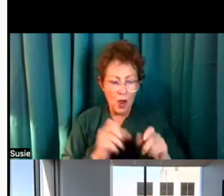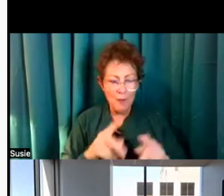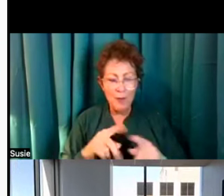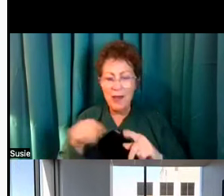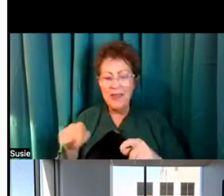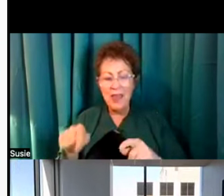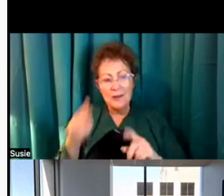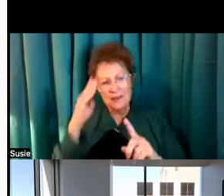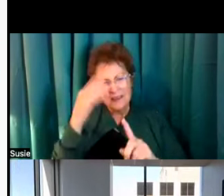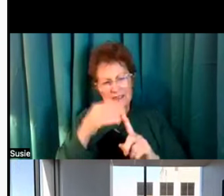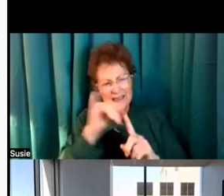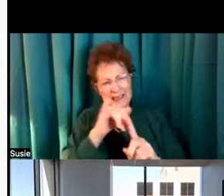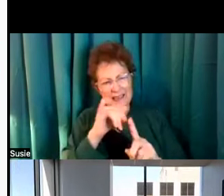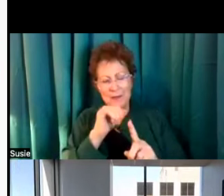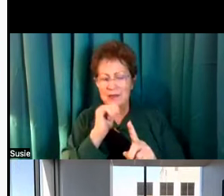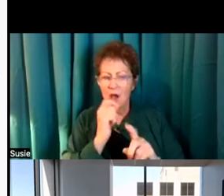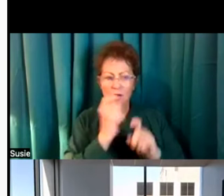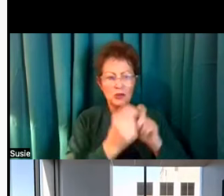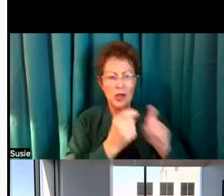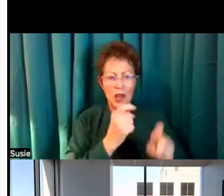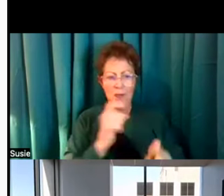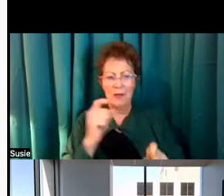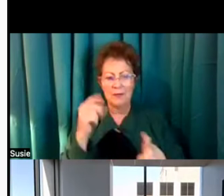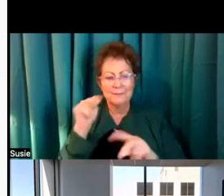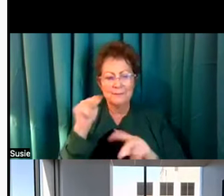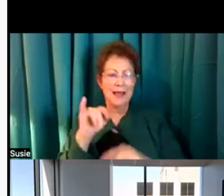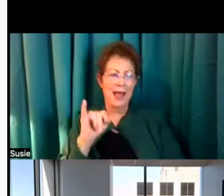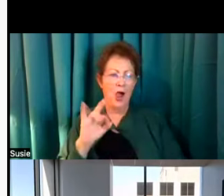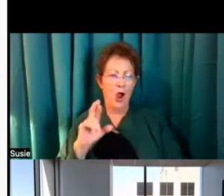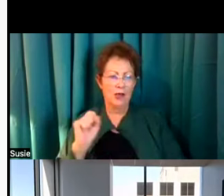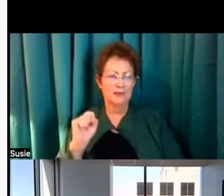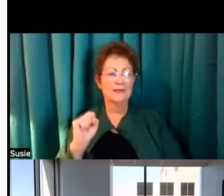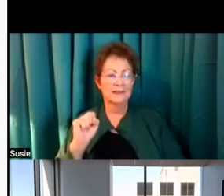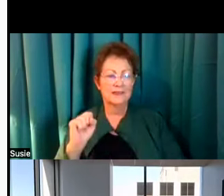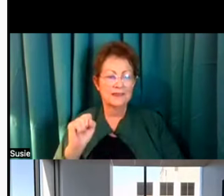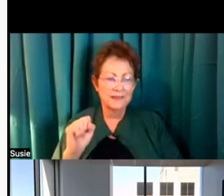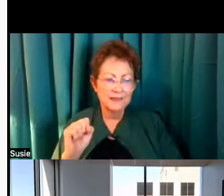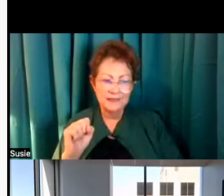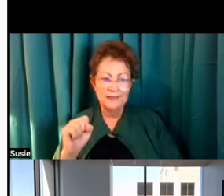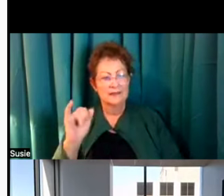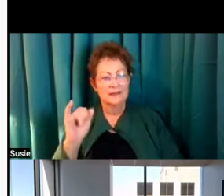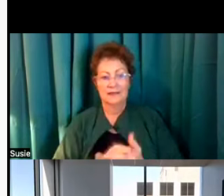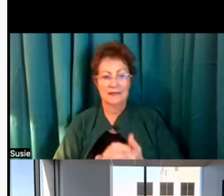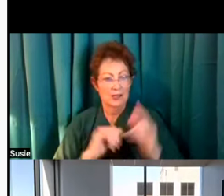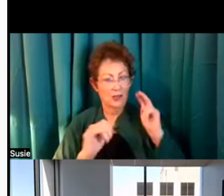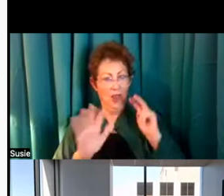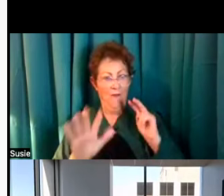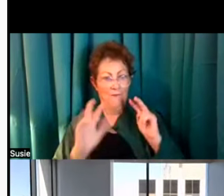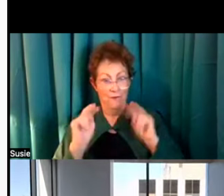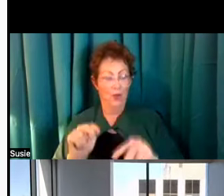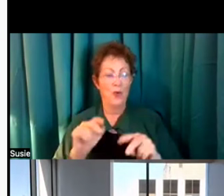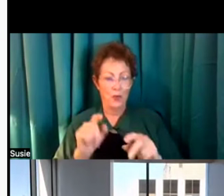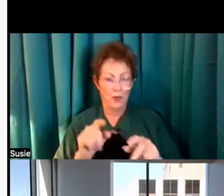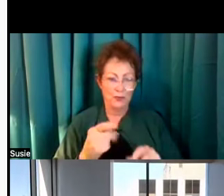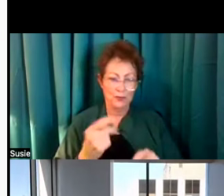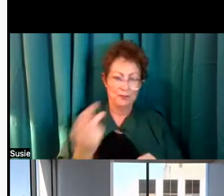but they're not considered charitable by the IRS, which, as we know, can have sort of a narrower view on that than maybe you or